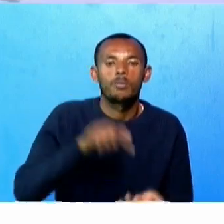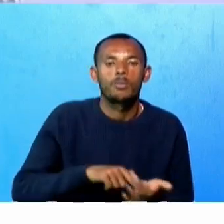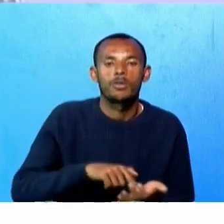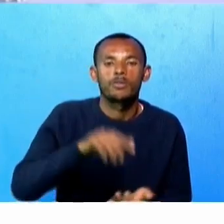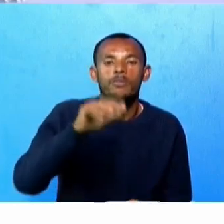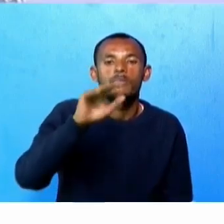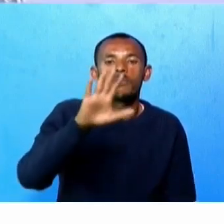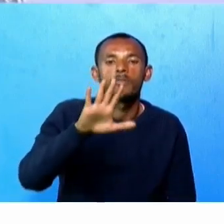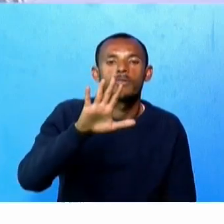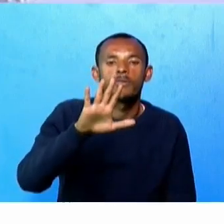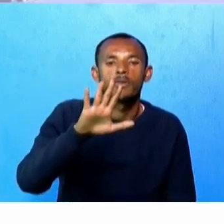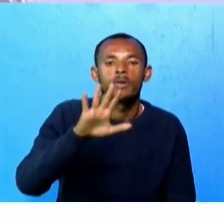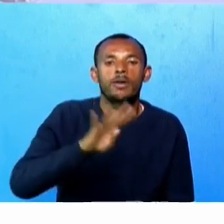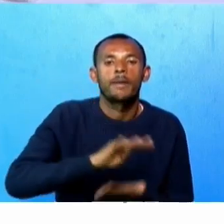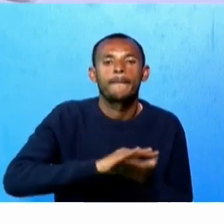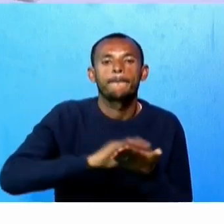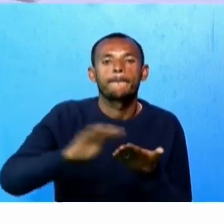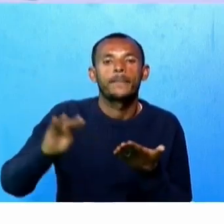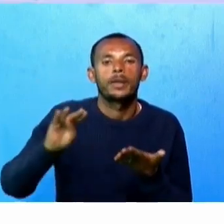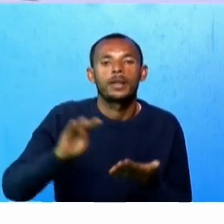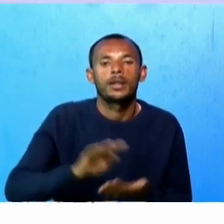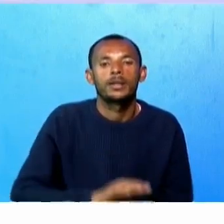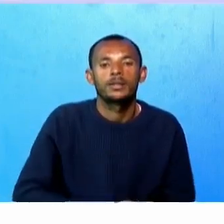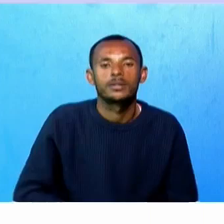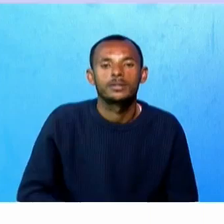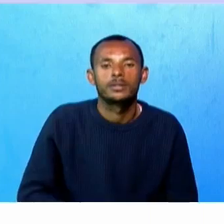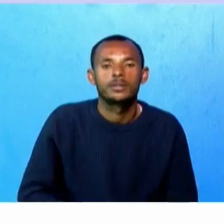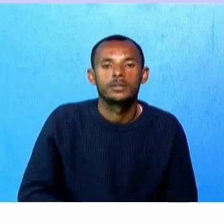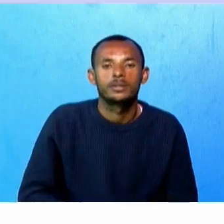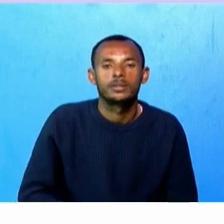1.5 million,